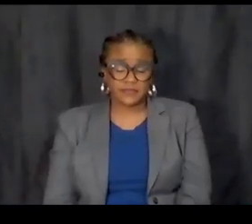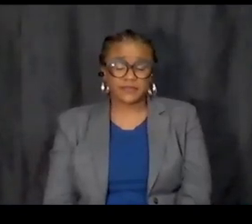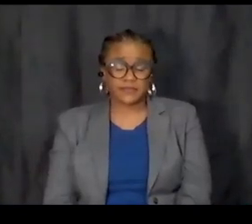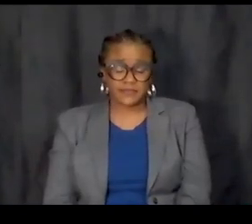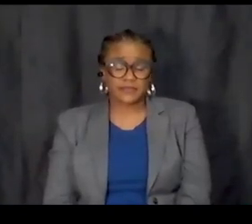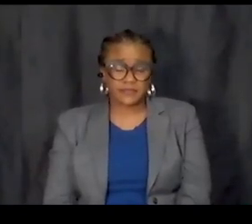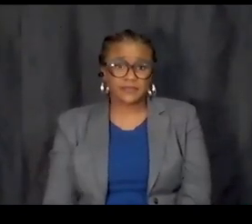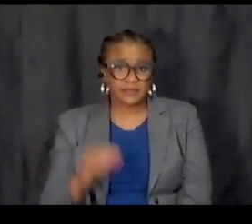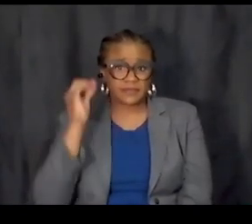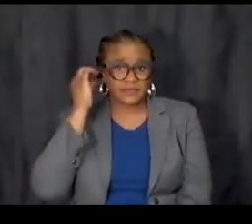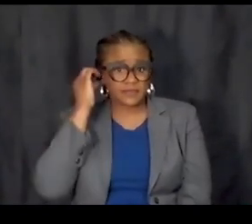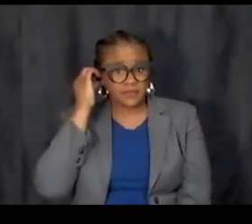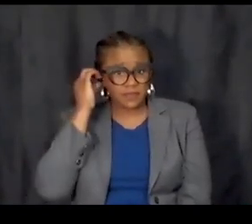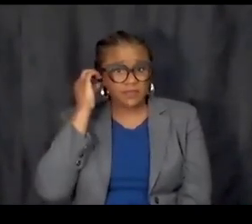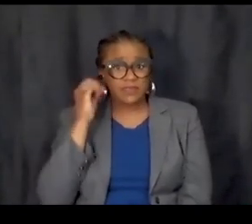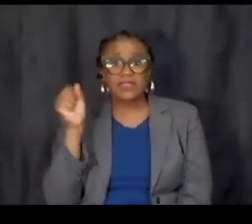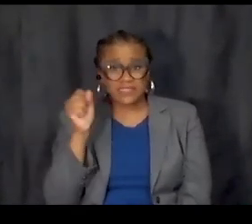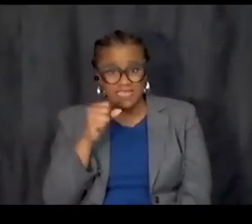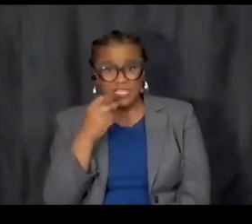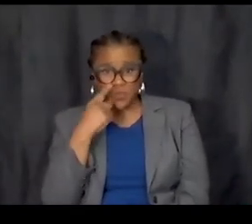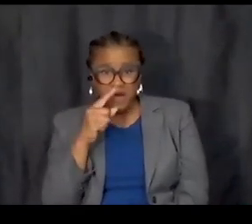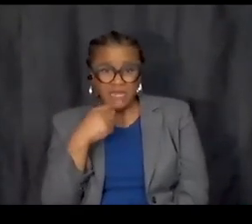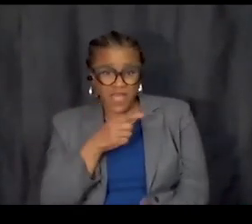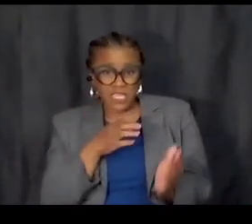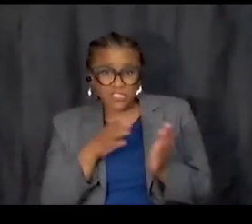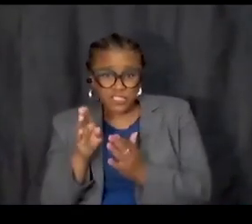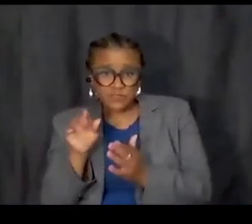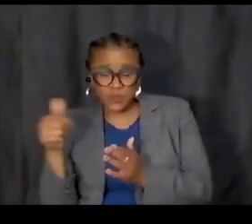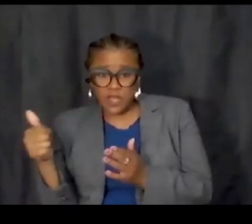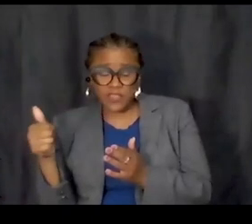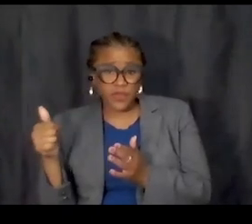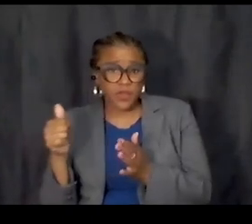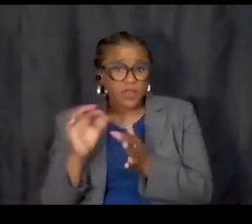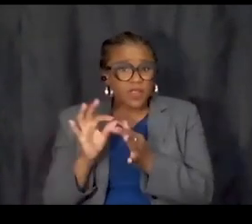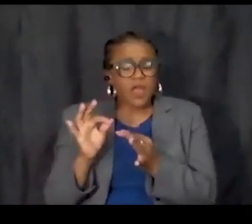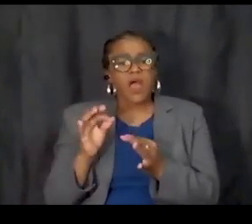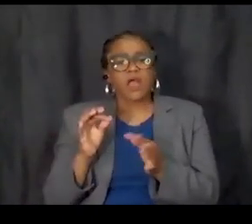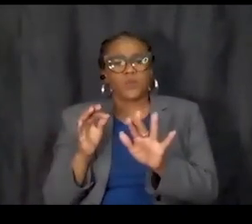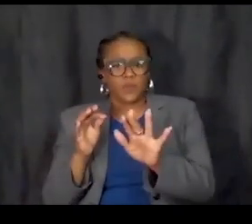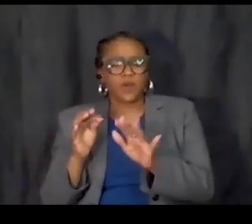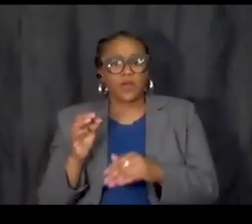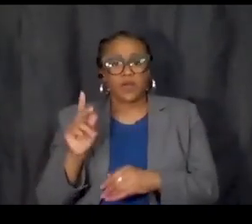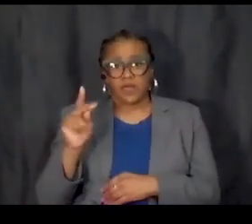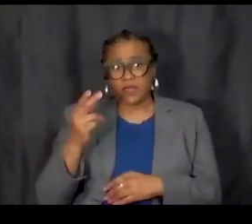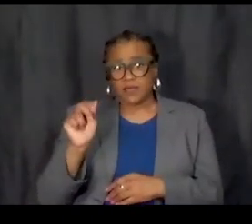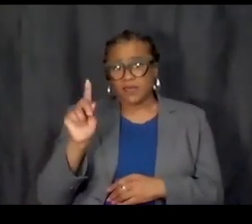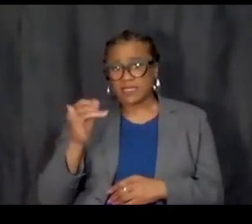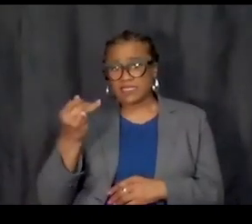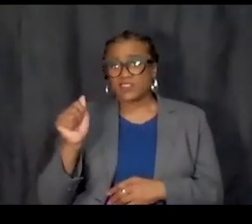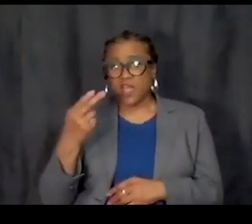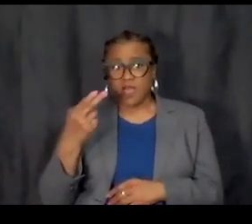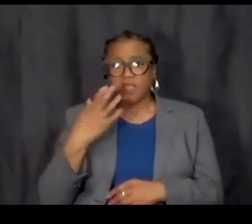Yeah. Can I shift to another spot? So, Khadijah, thank you for your poem. As usual, I